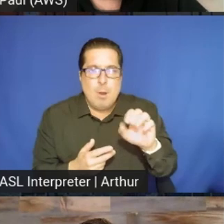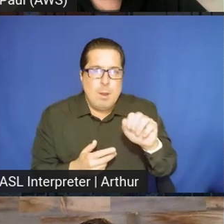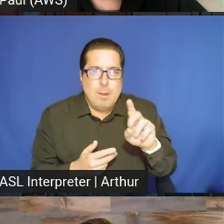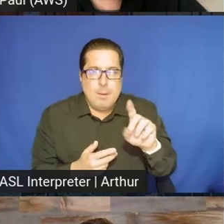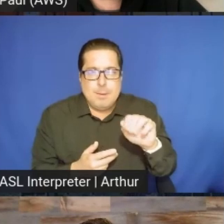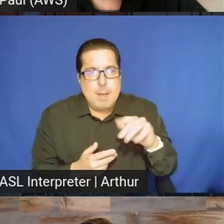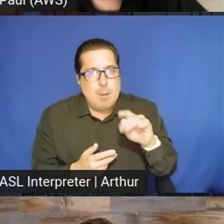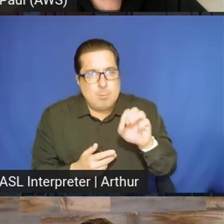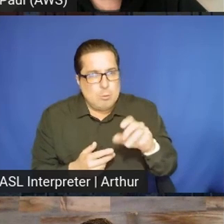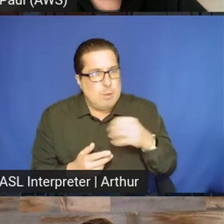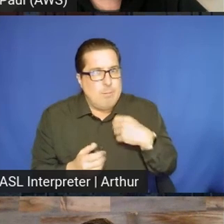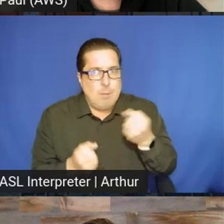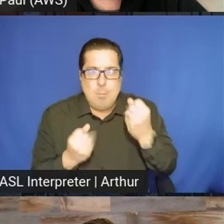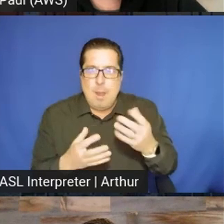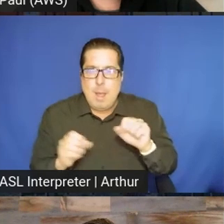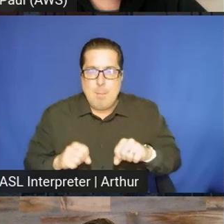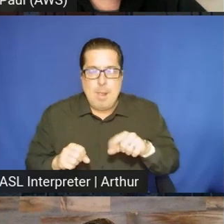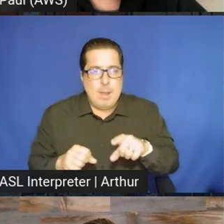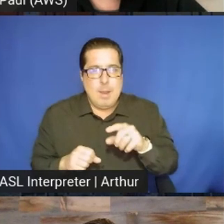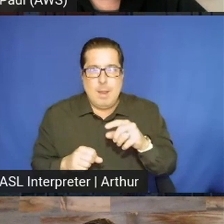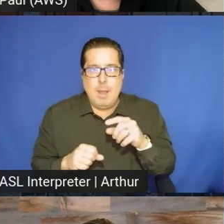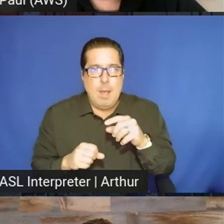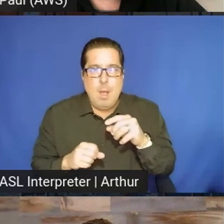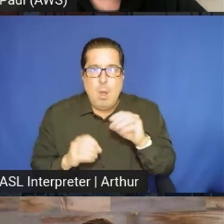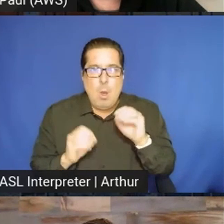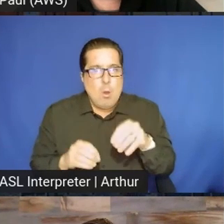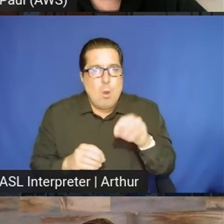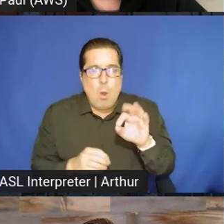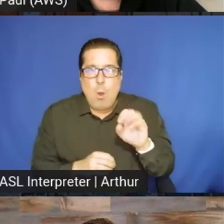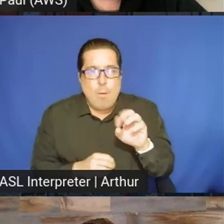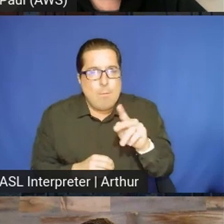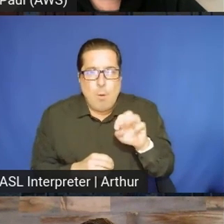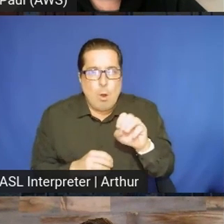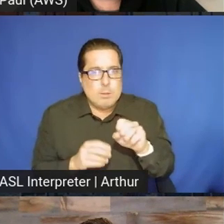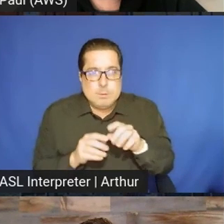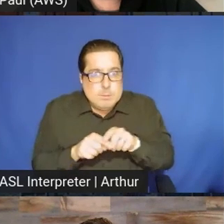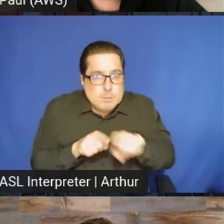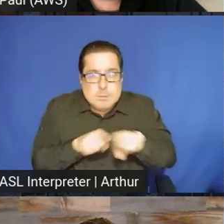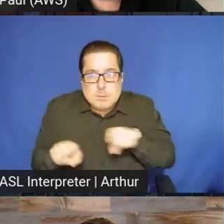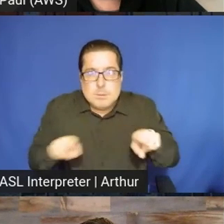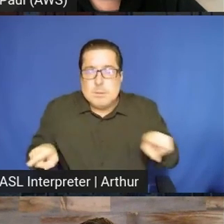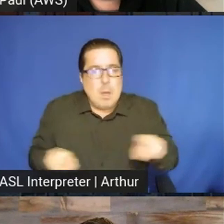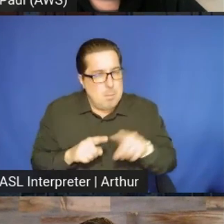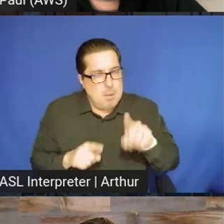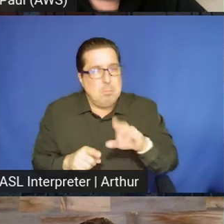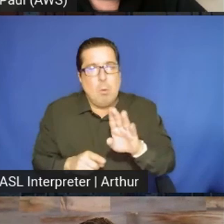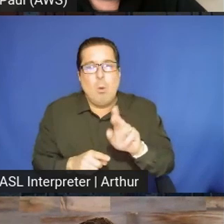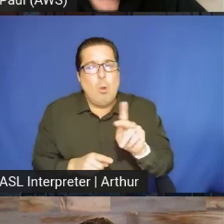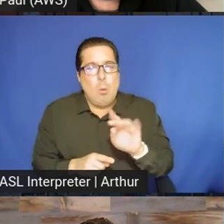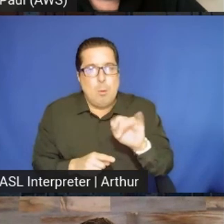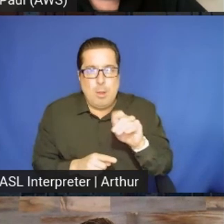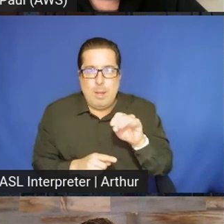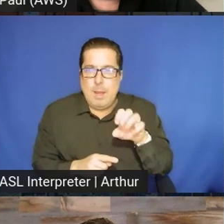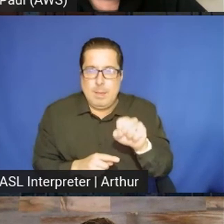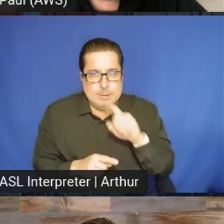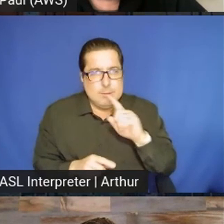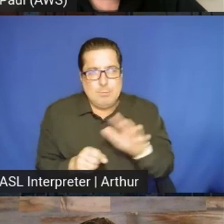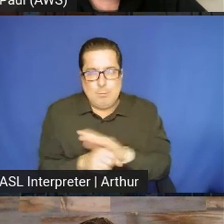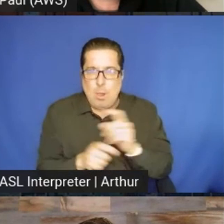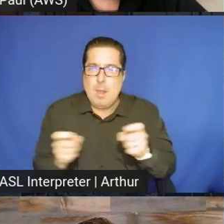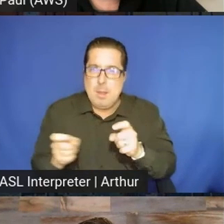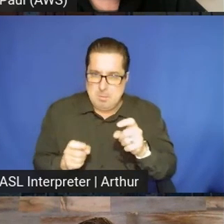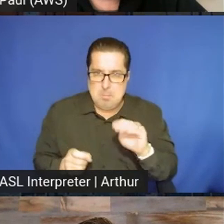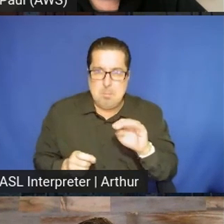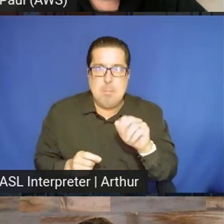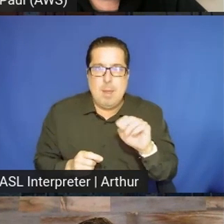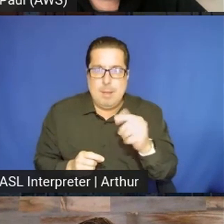And this is there's no forks. This is straight Kubernetes that we're running. So again, it's fully managed. And then you also have benefits where